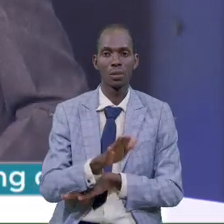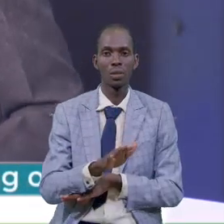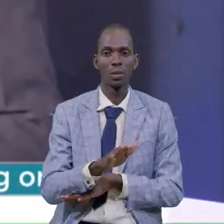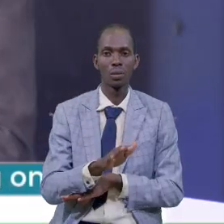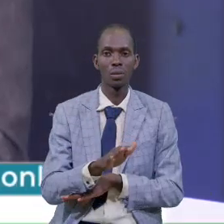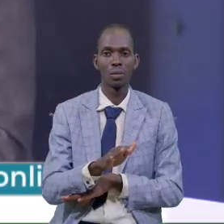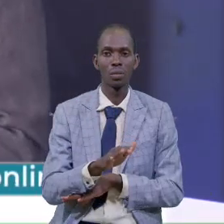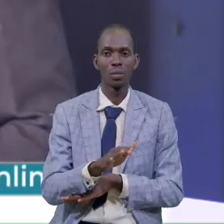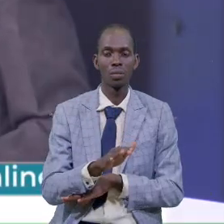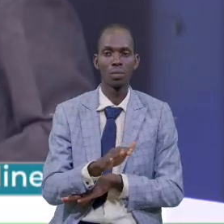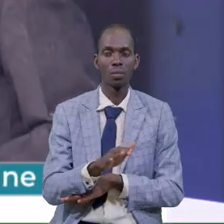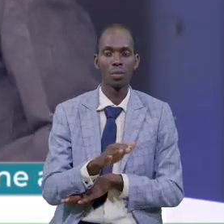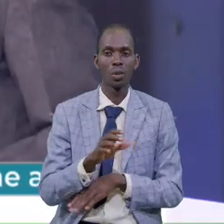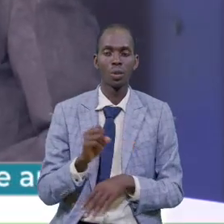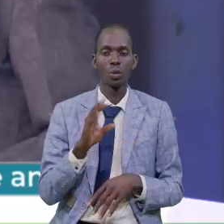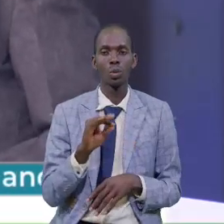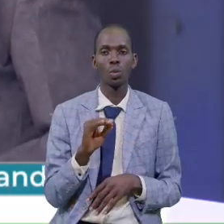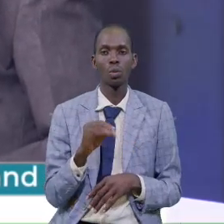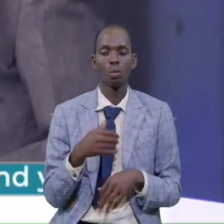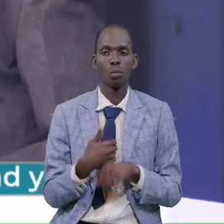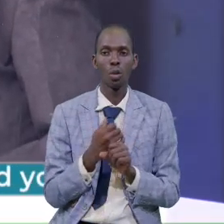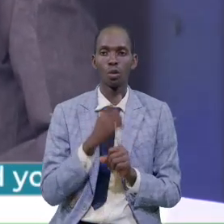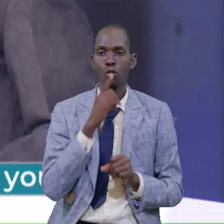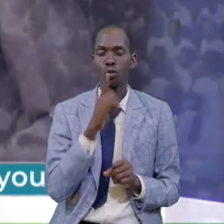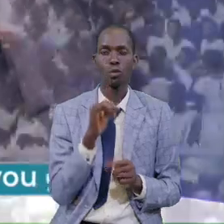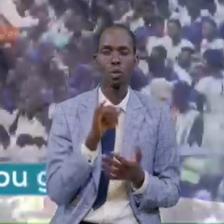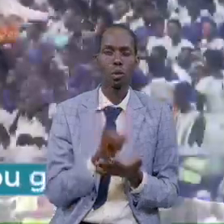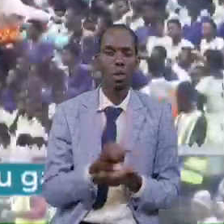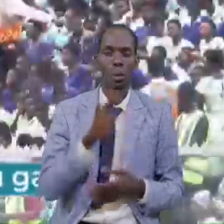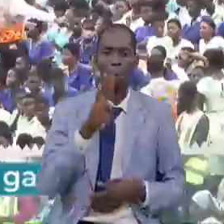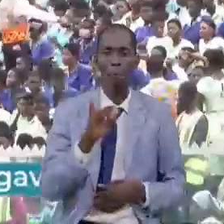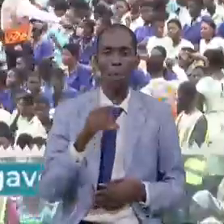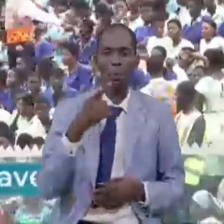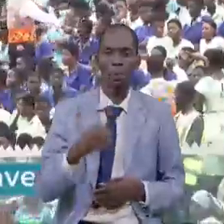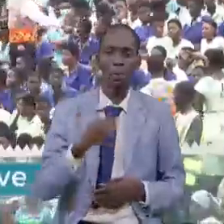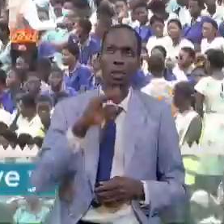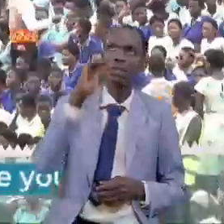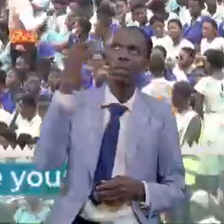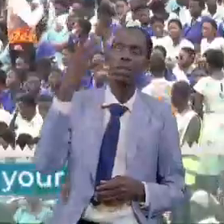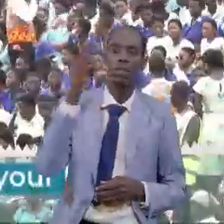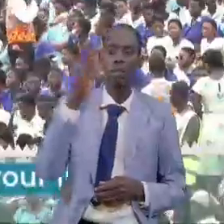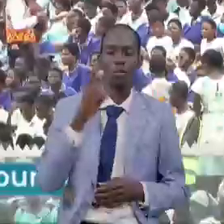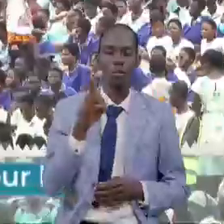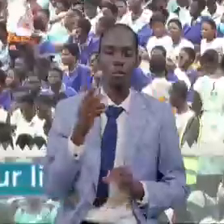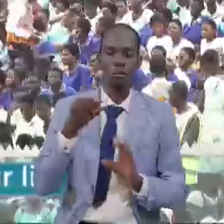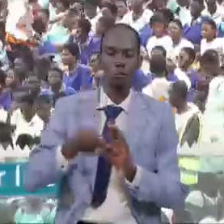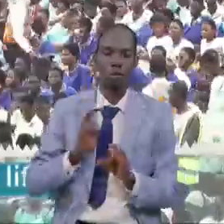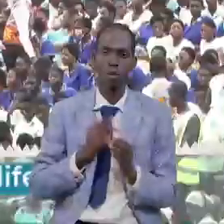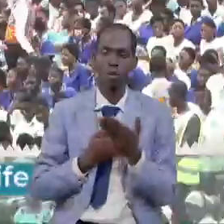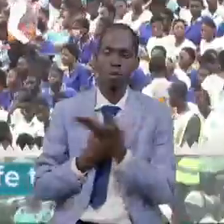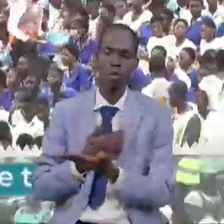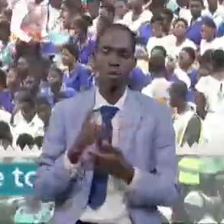So make sure that by the grace of God, you also join us there to receive the blessings of the